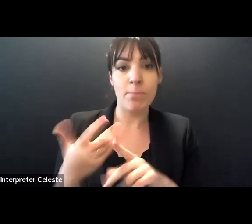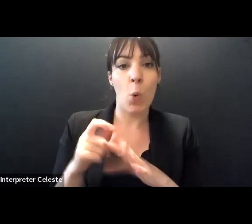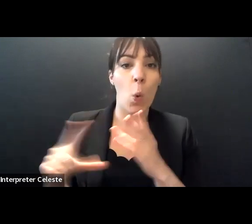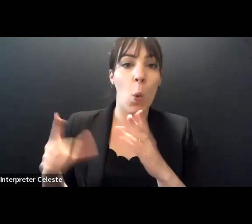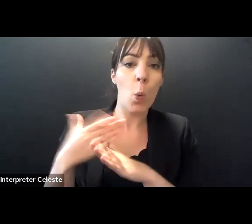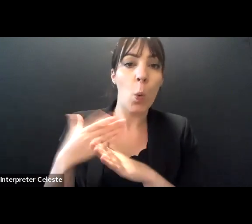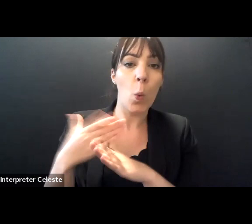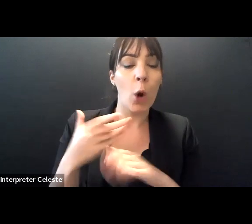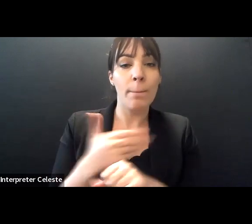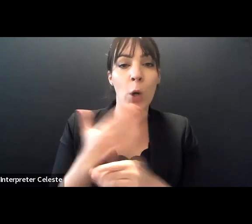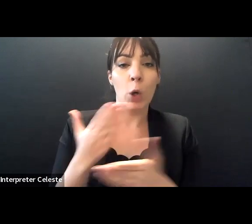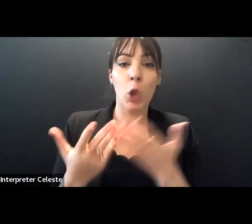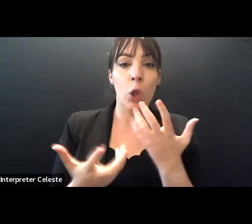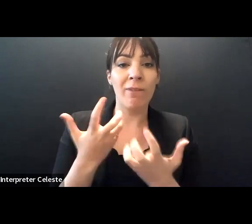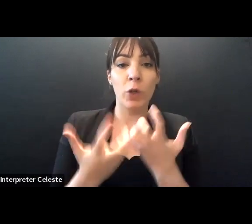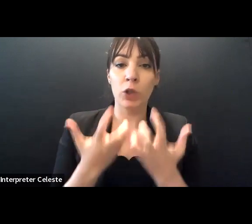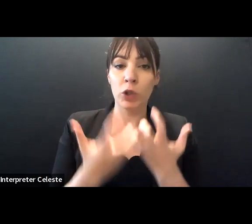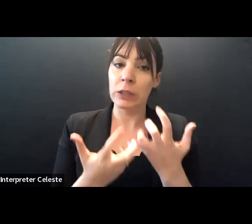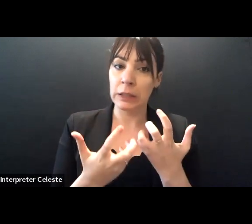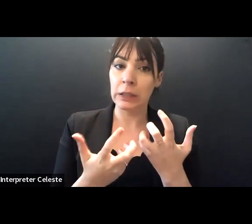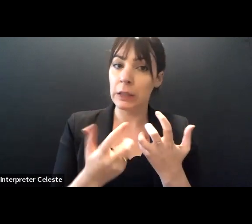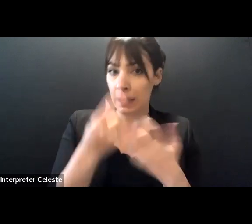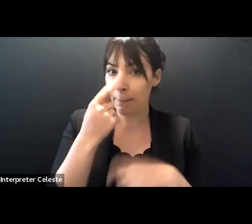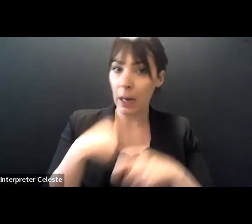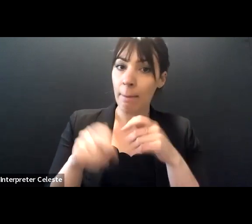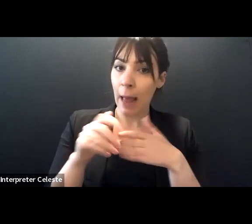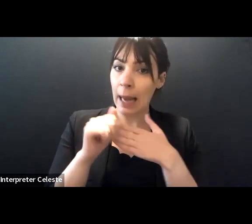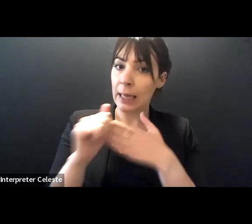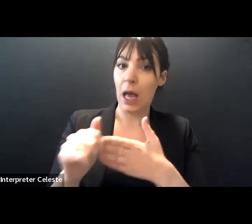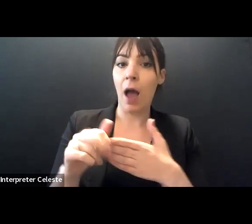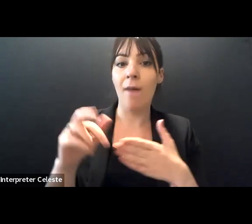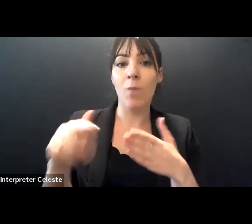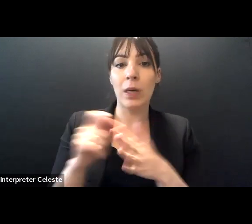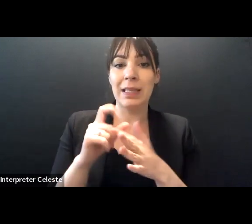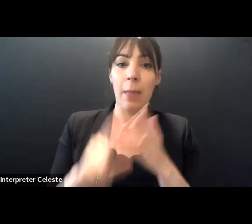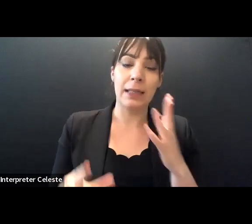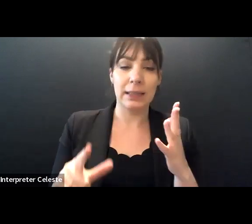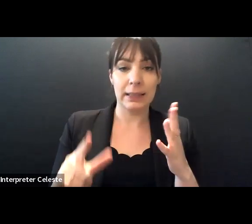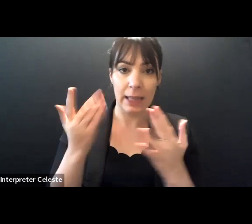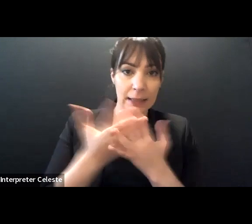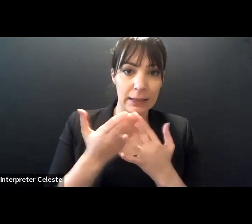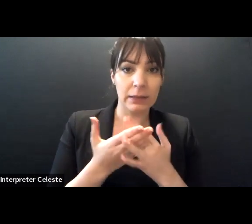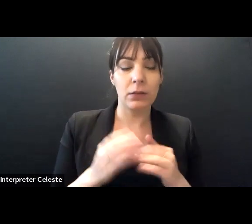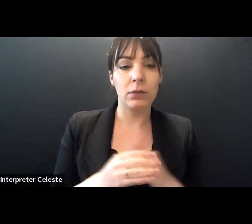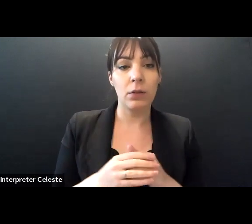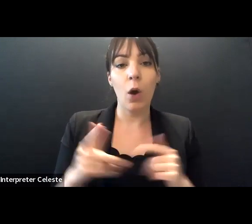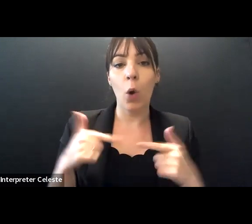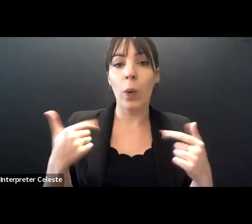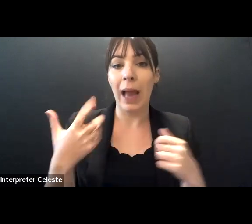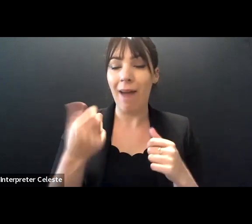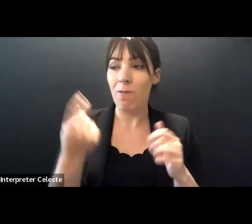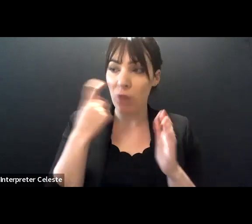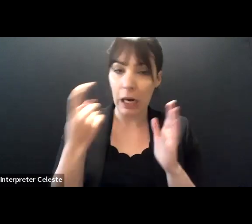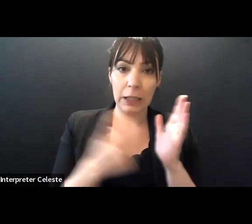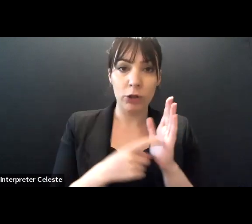has brought the University to be recognised as one of the leading disability champions. We've actually been recognised as high